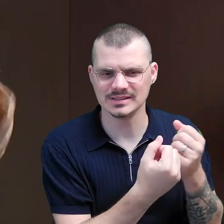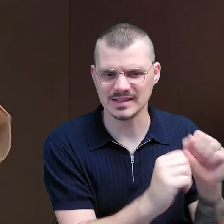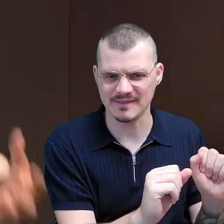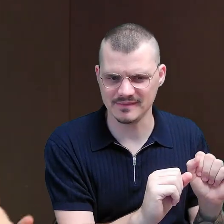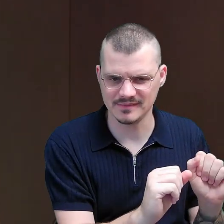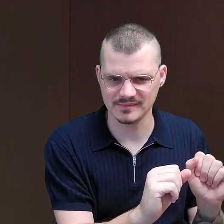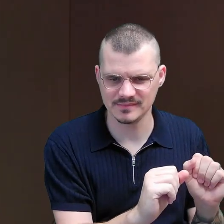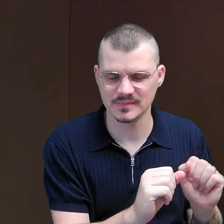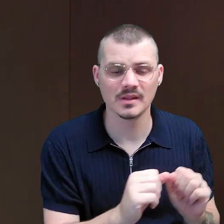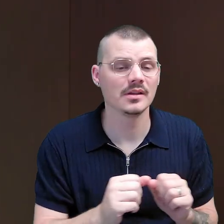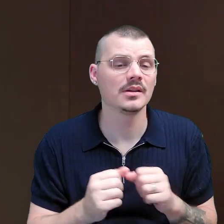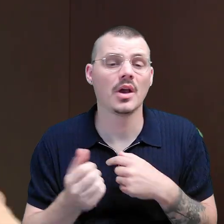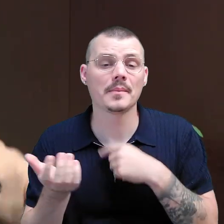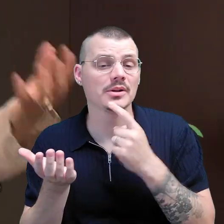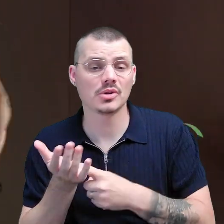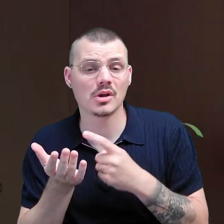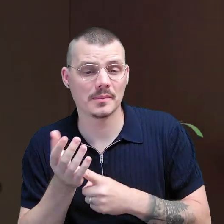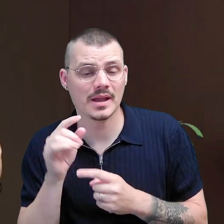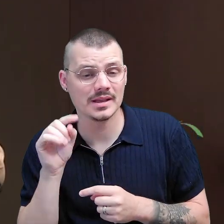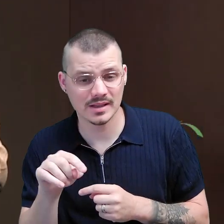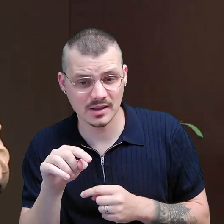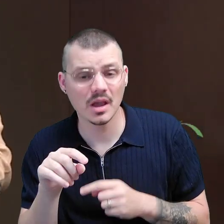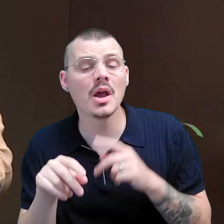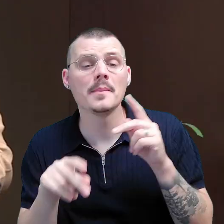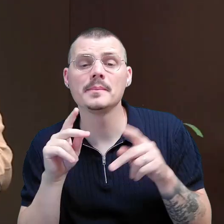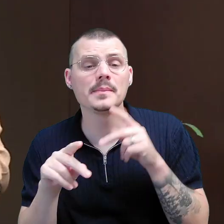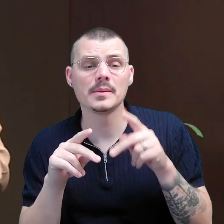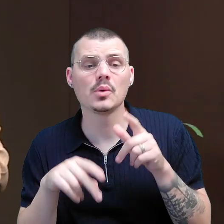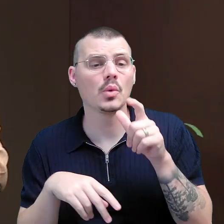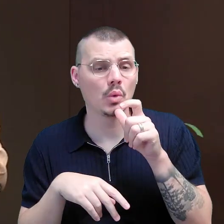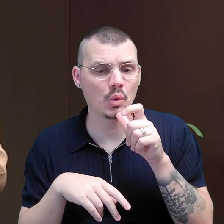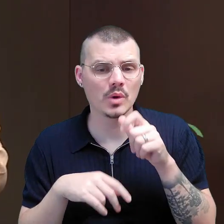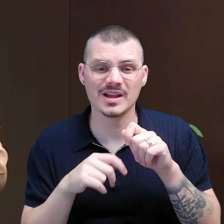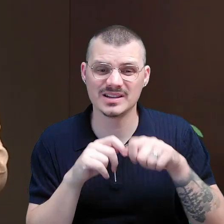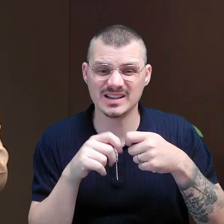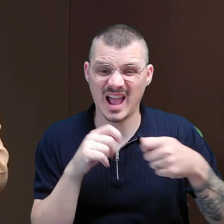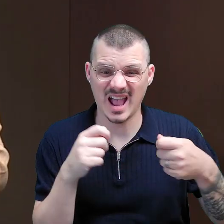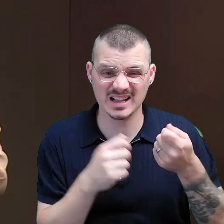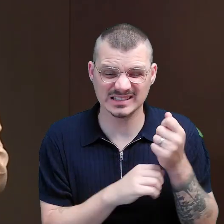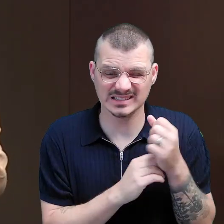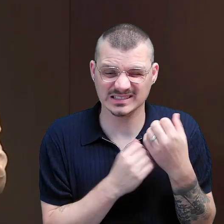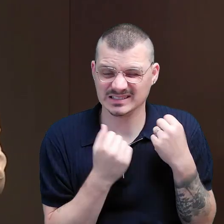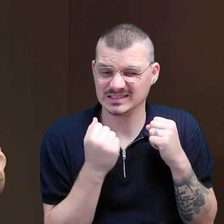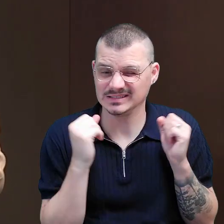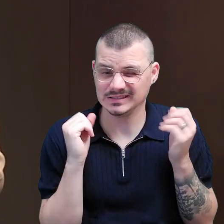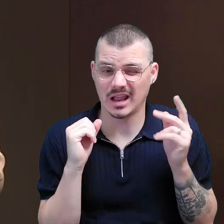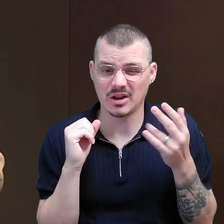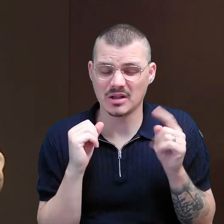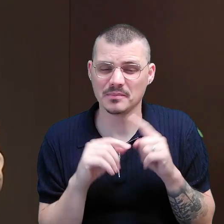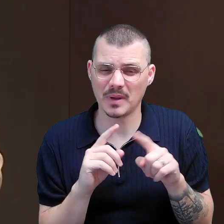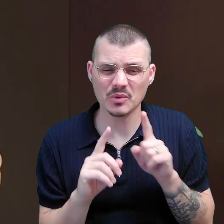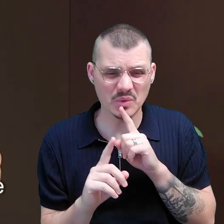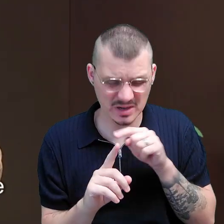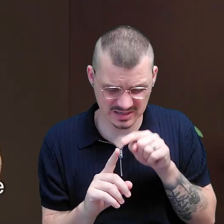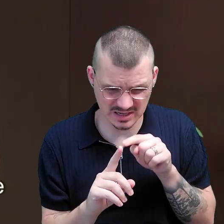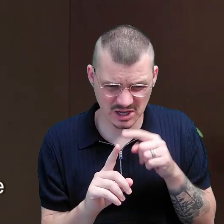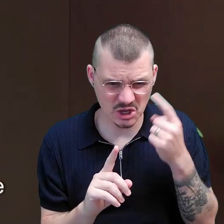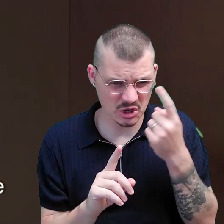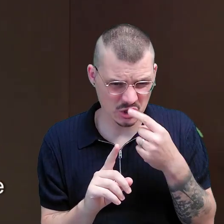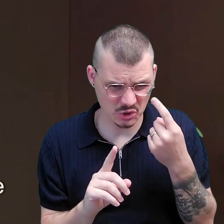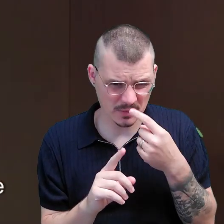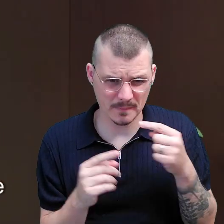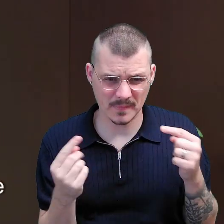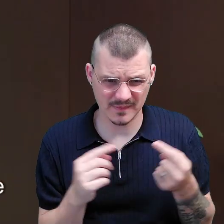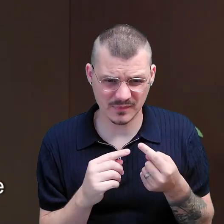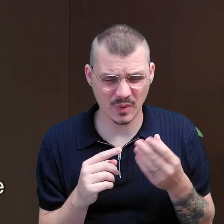not unsafe. What I'm talking about here is people that tie themselves into knots in ways that